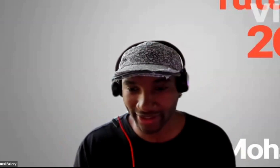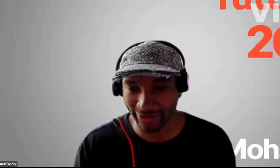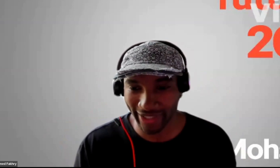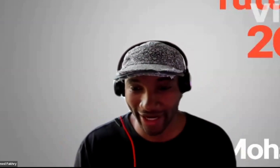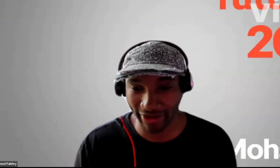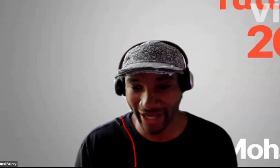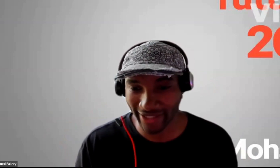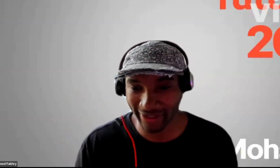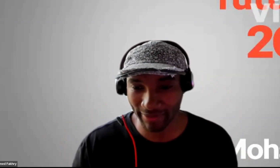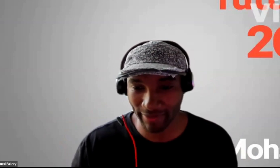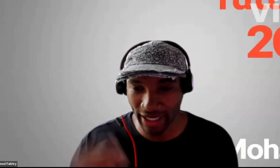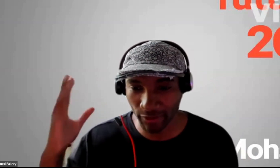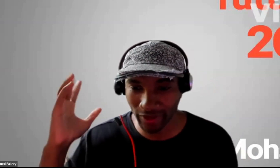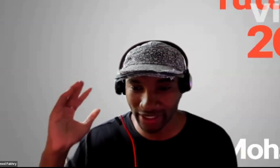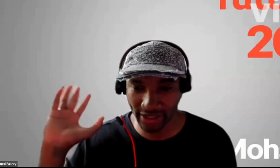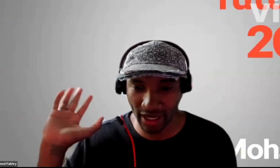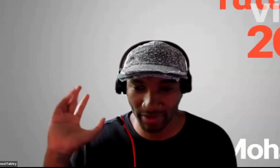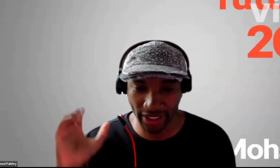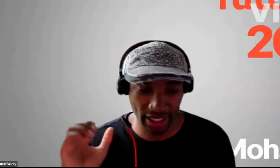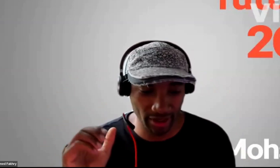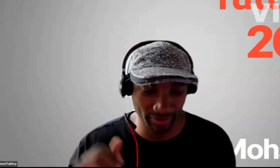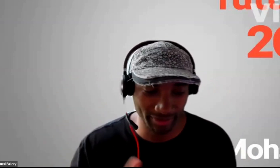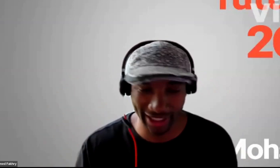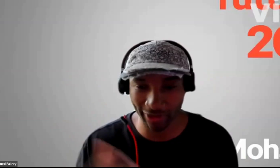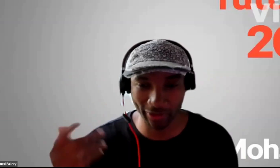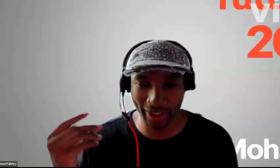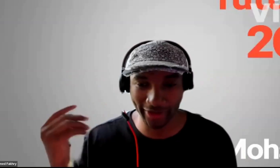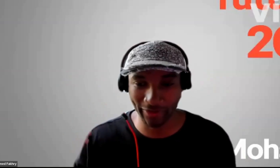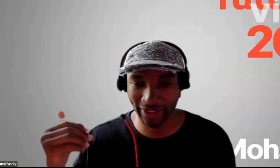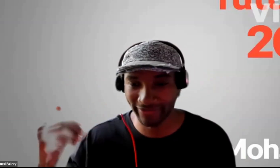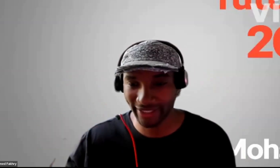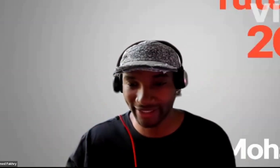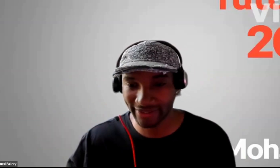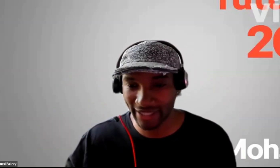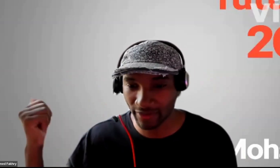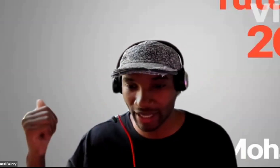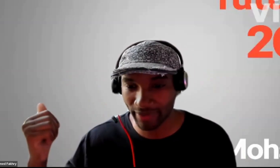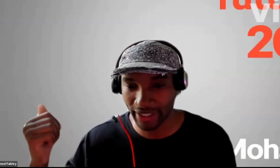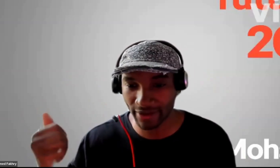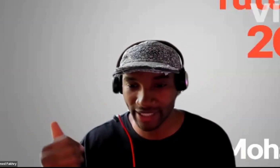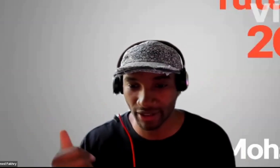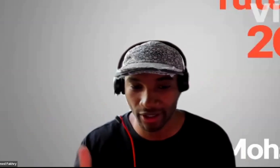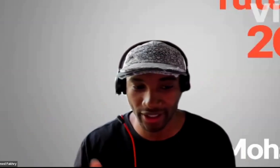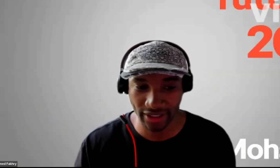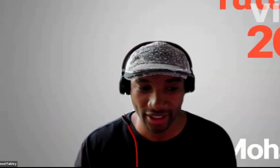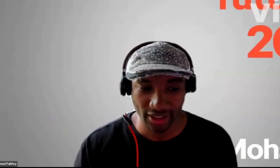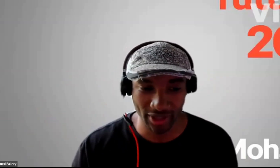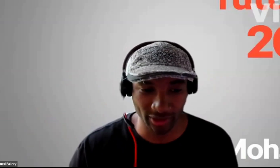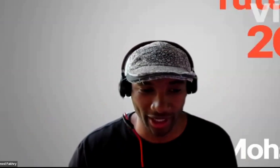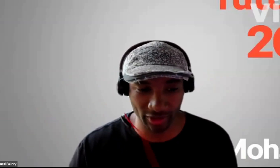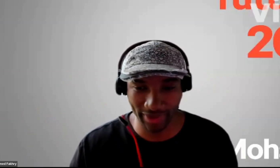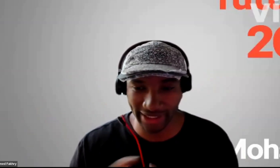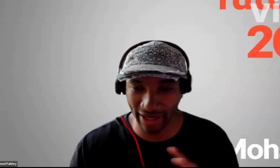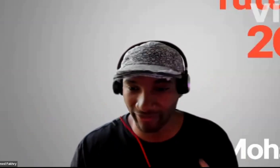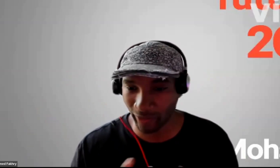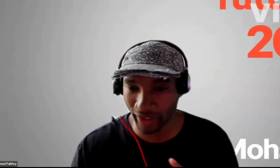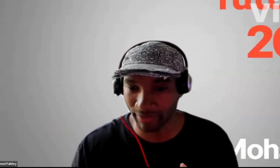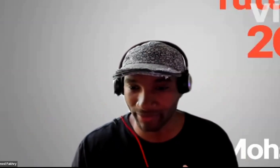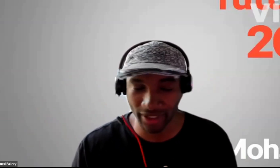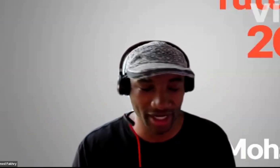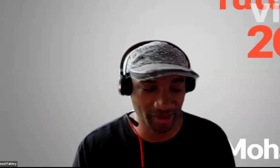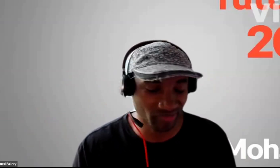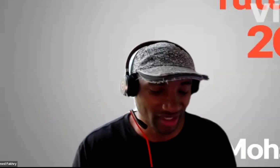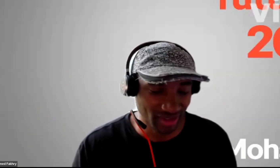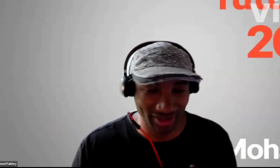to kind of cancel the background noise that's happening around, because I don't really know if there is sound happening outside or not. So I try to be soft